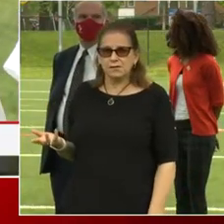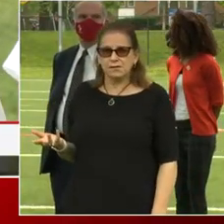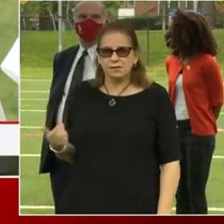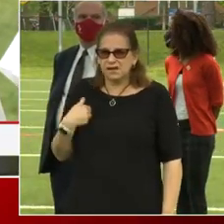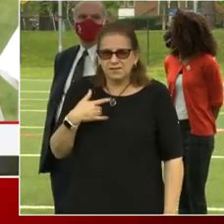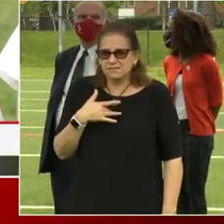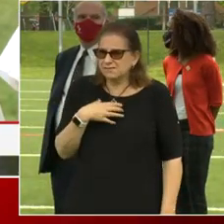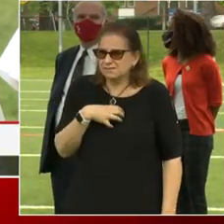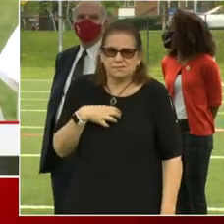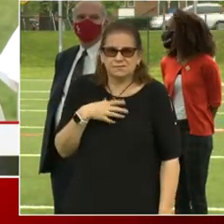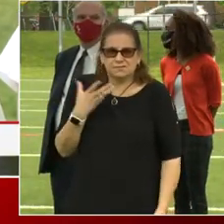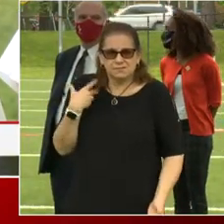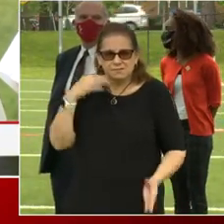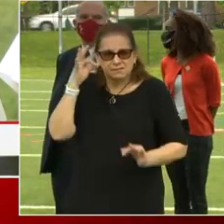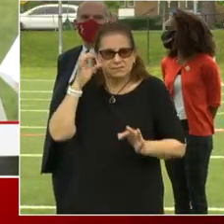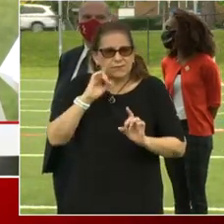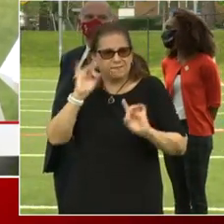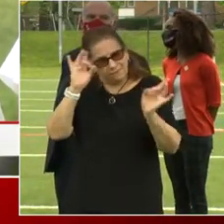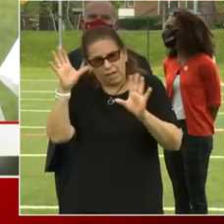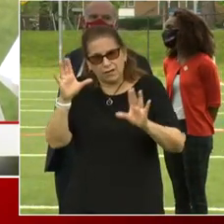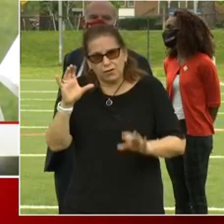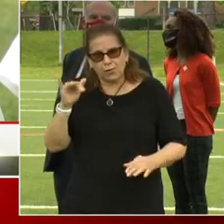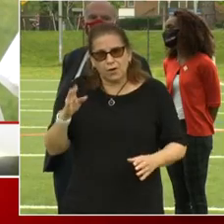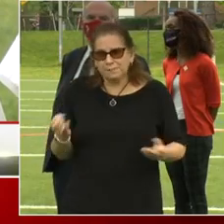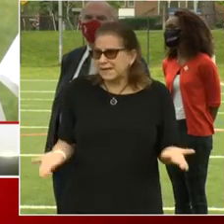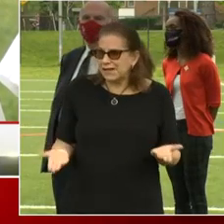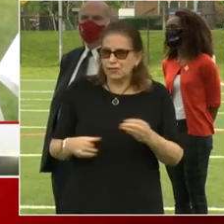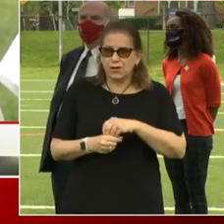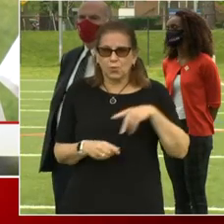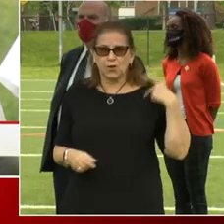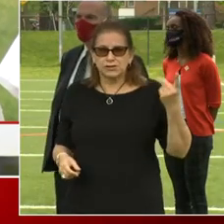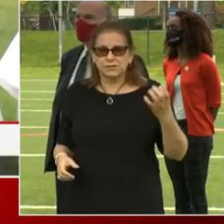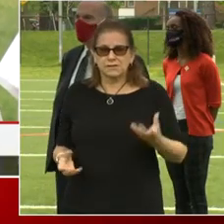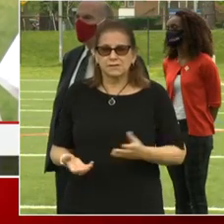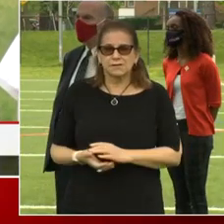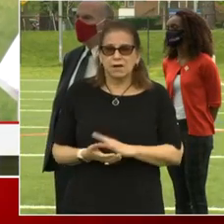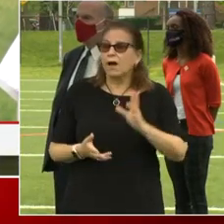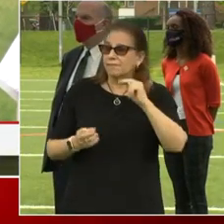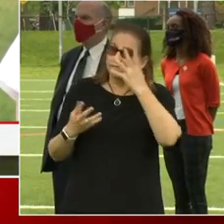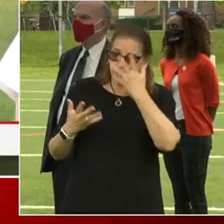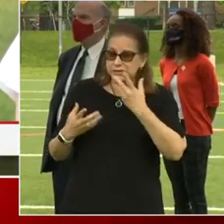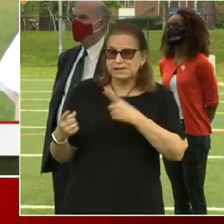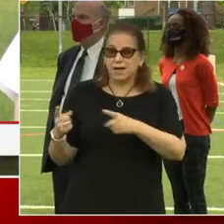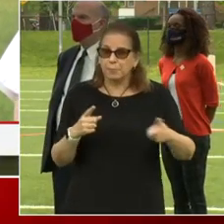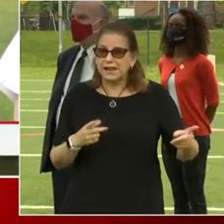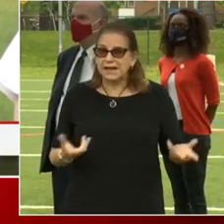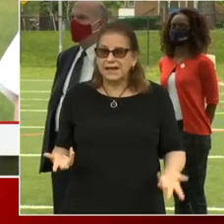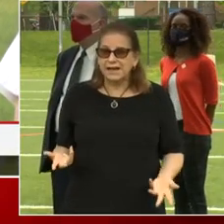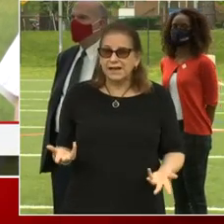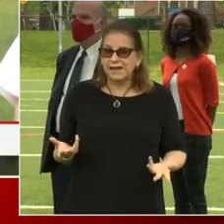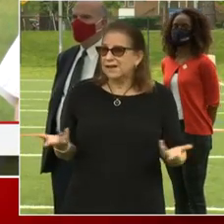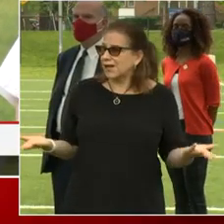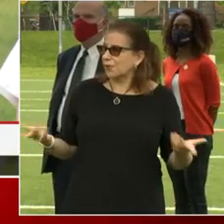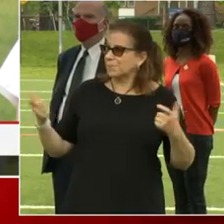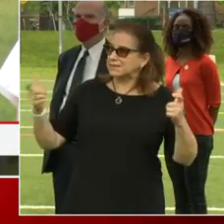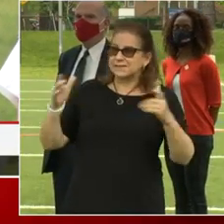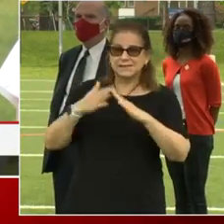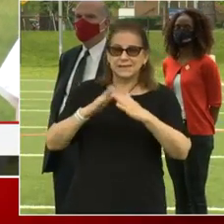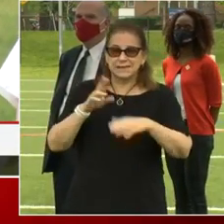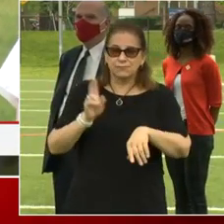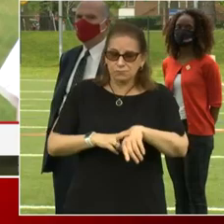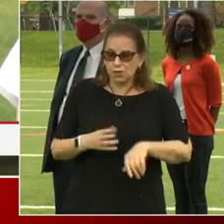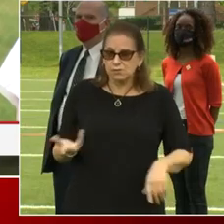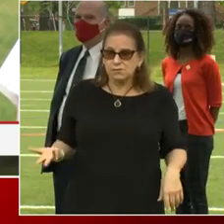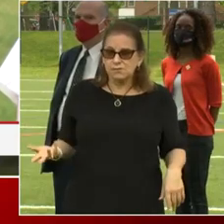occur in our city, D.C. is we're not an anomaly. Unfortunately, in a lot of the major cities around the country, we're seeing this. Even